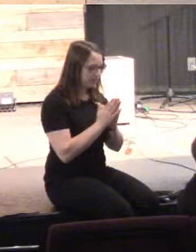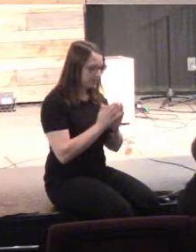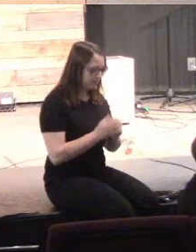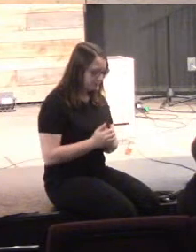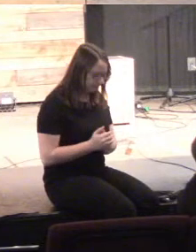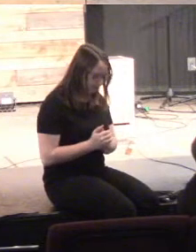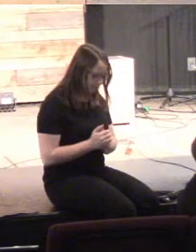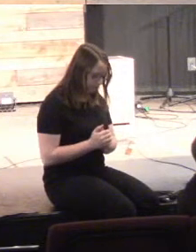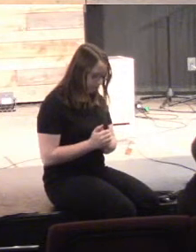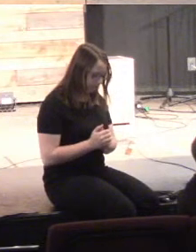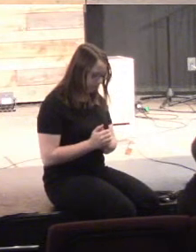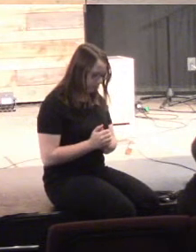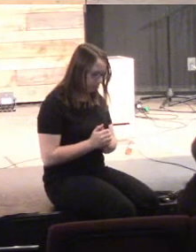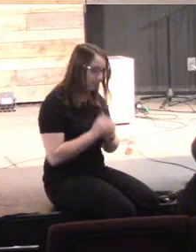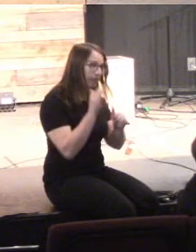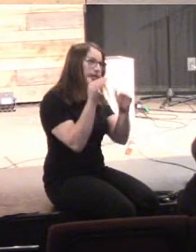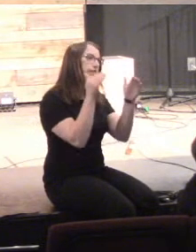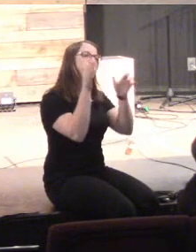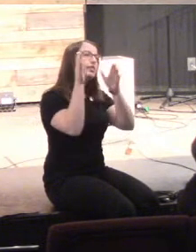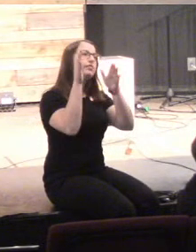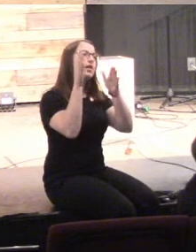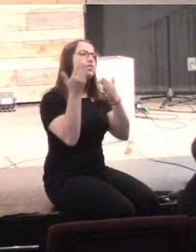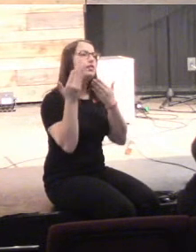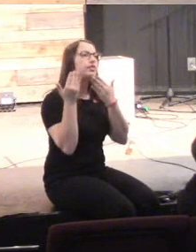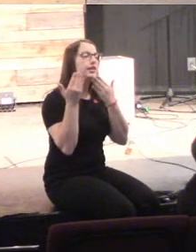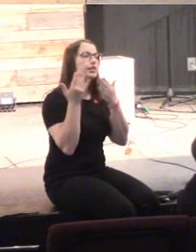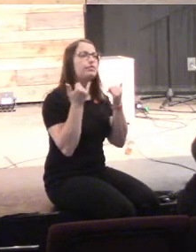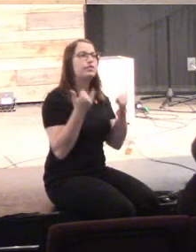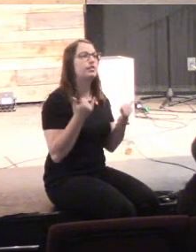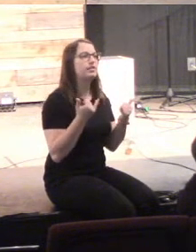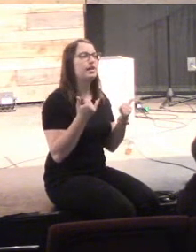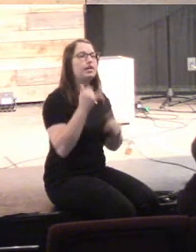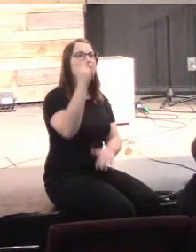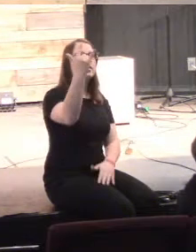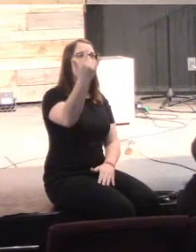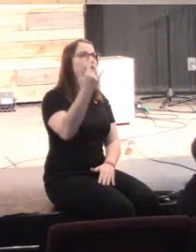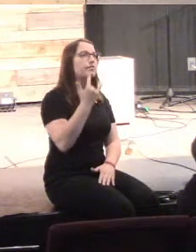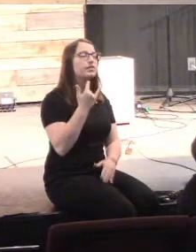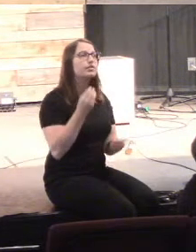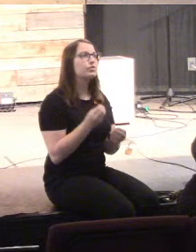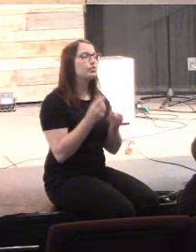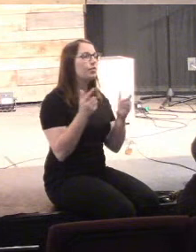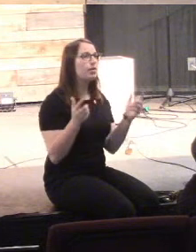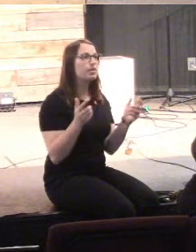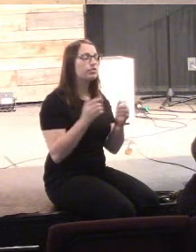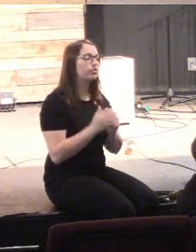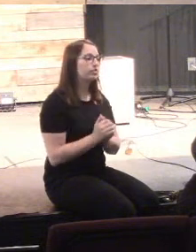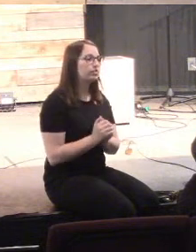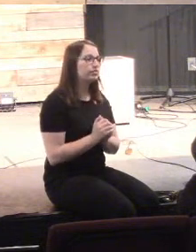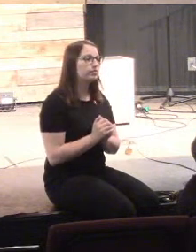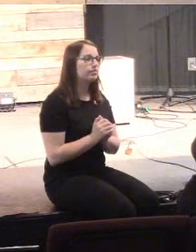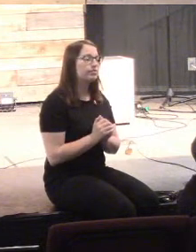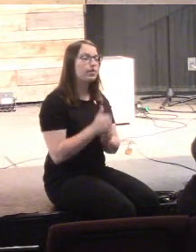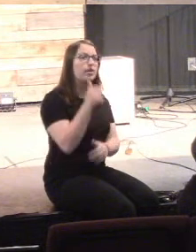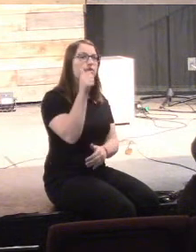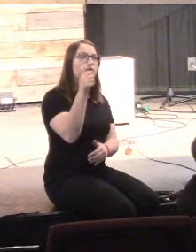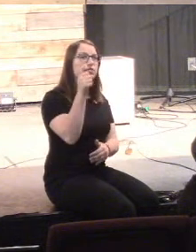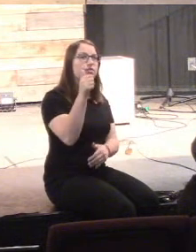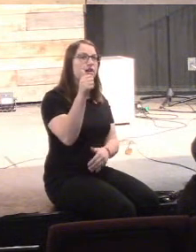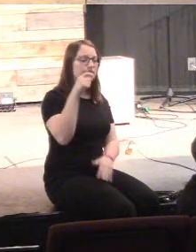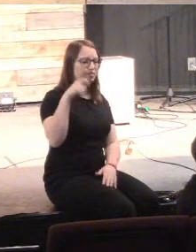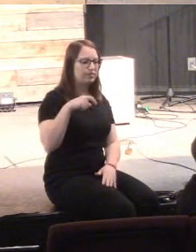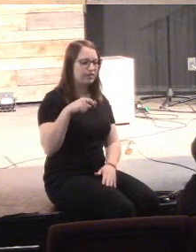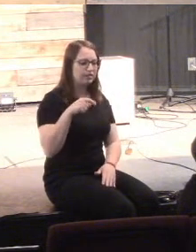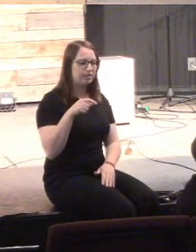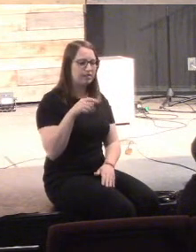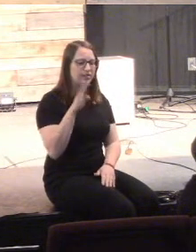Heavenly Father, I thank you for today. I thank you for just loving us so much that you had to turn away from